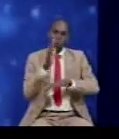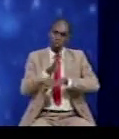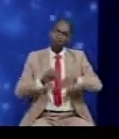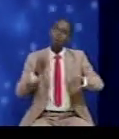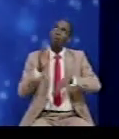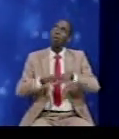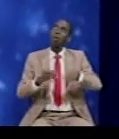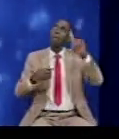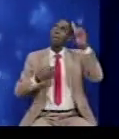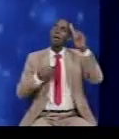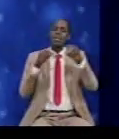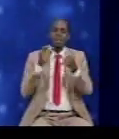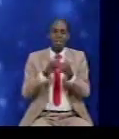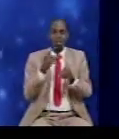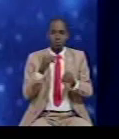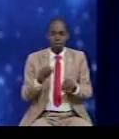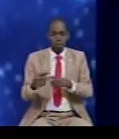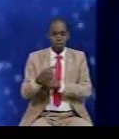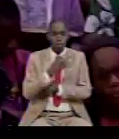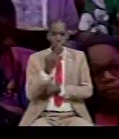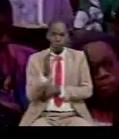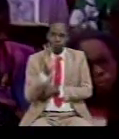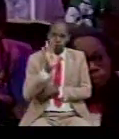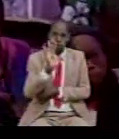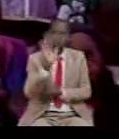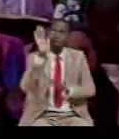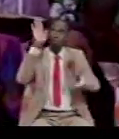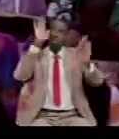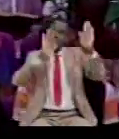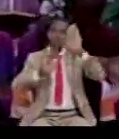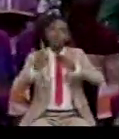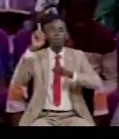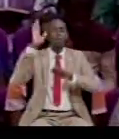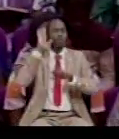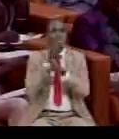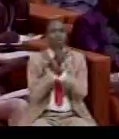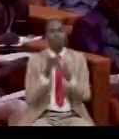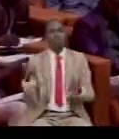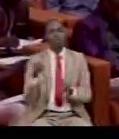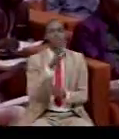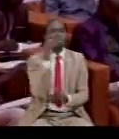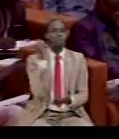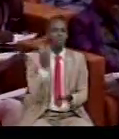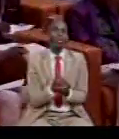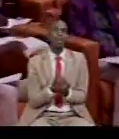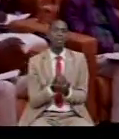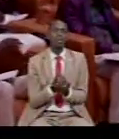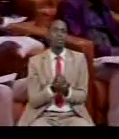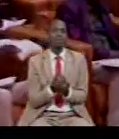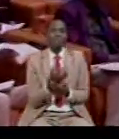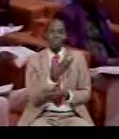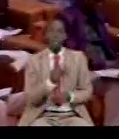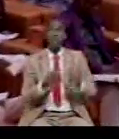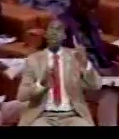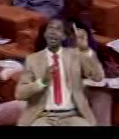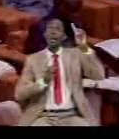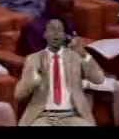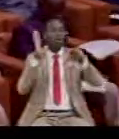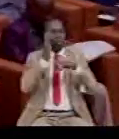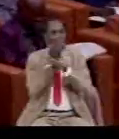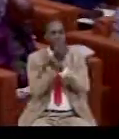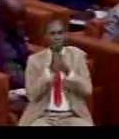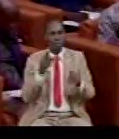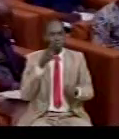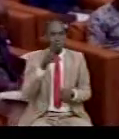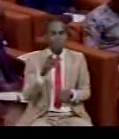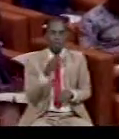me in the day of trouble, and I will deliver thee. Amen. And I will deliver thee, and